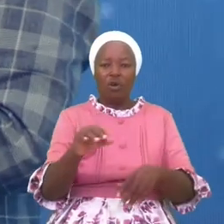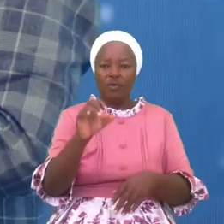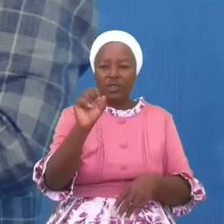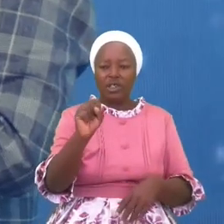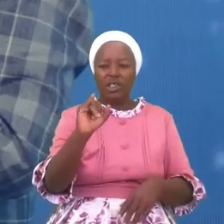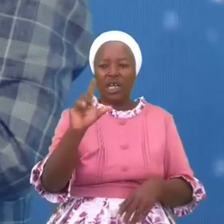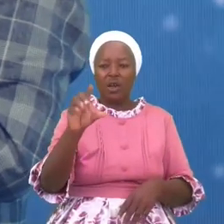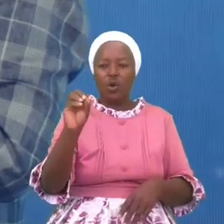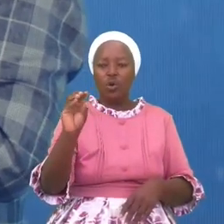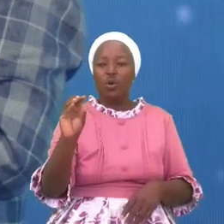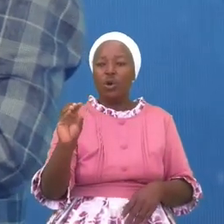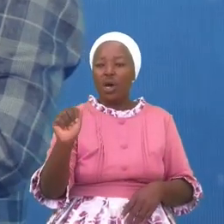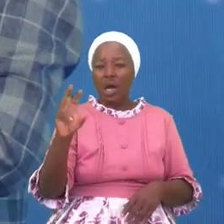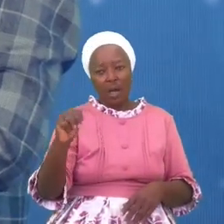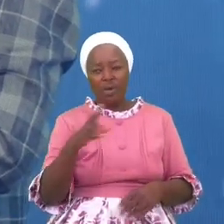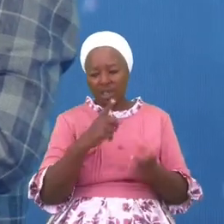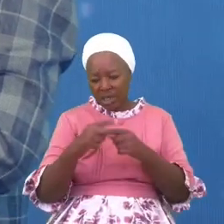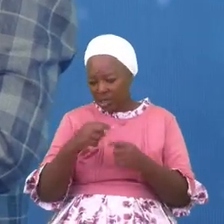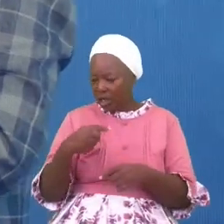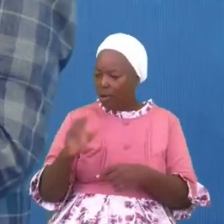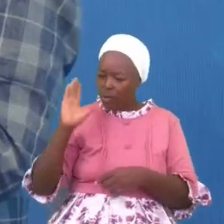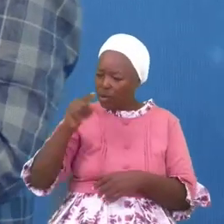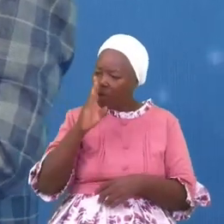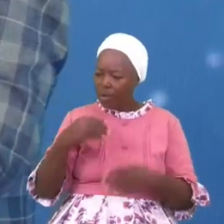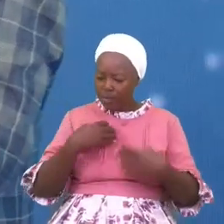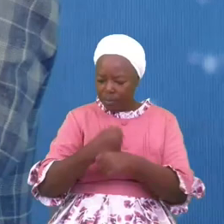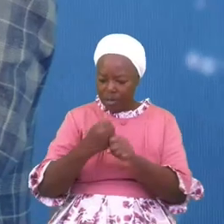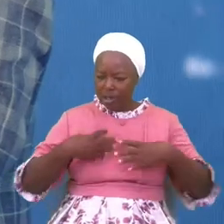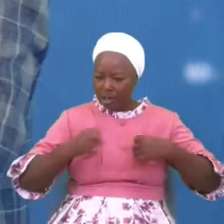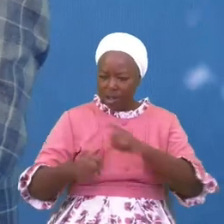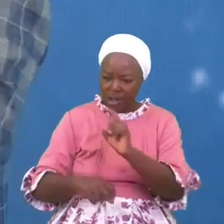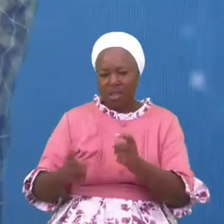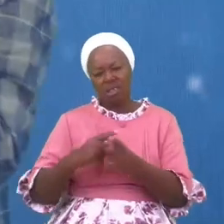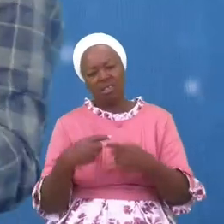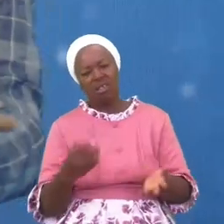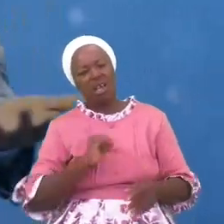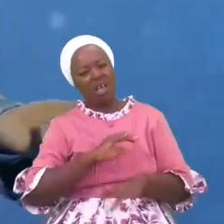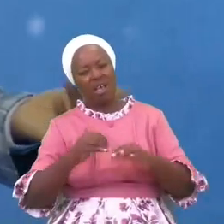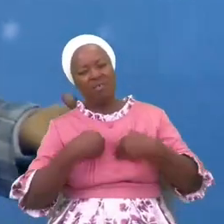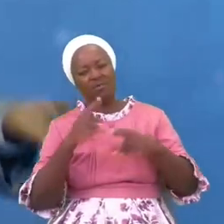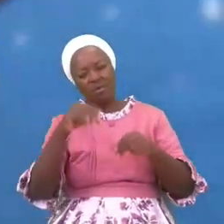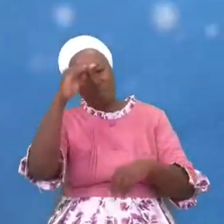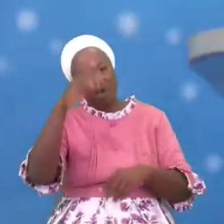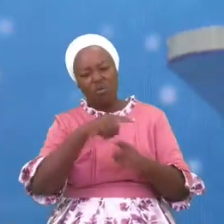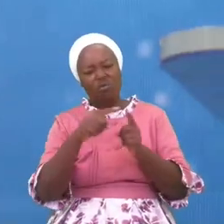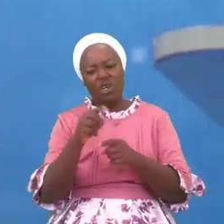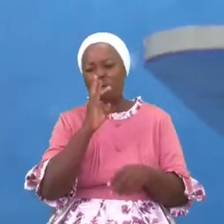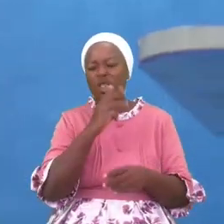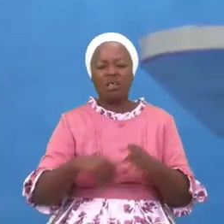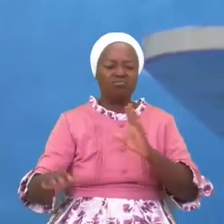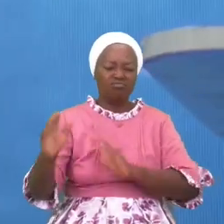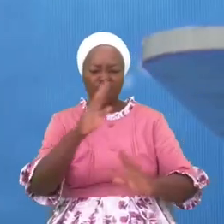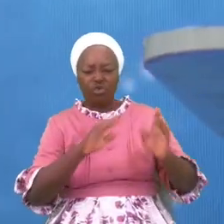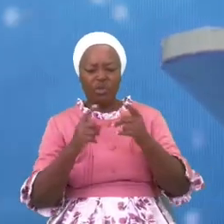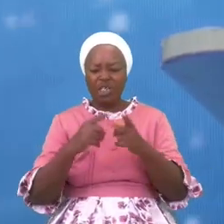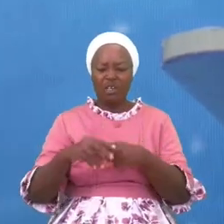he said, I have no man when the water is troubled to pull me into the pool. And Jesus said, rise up,